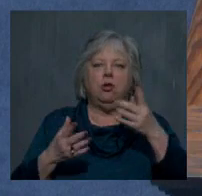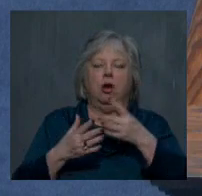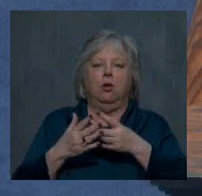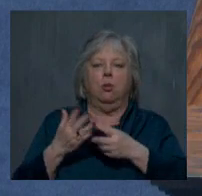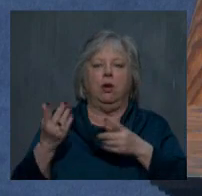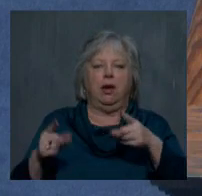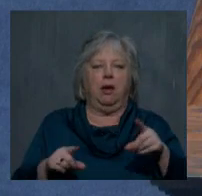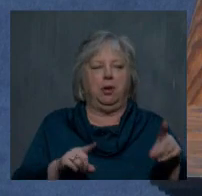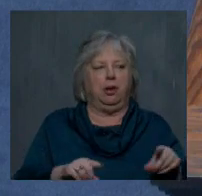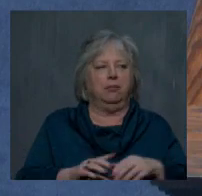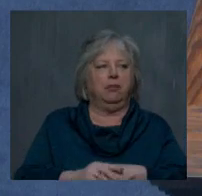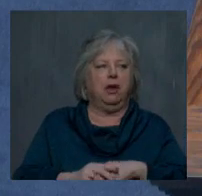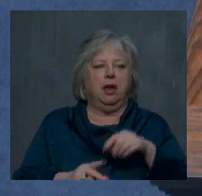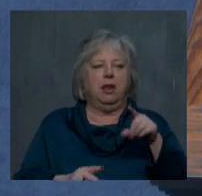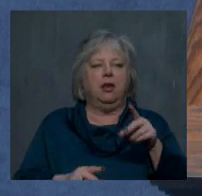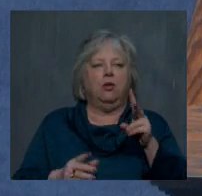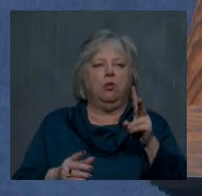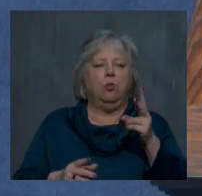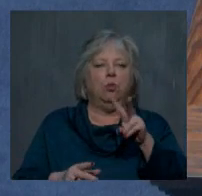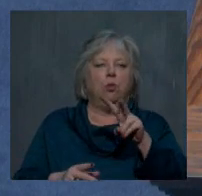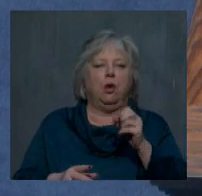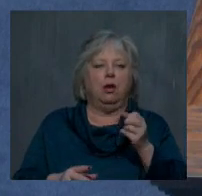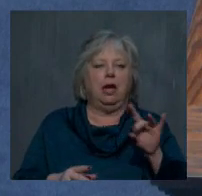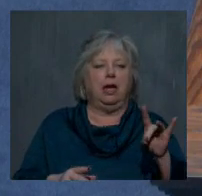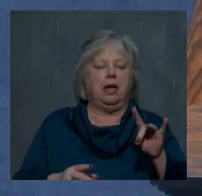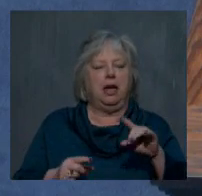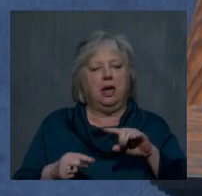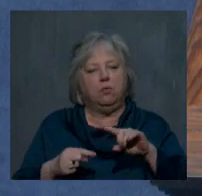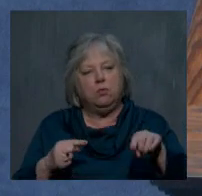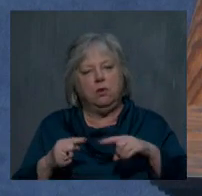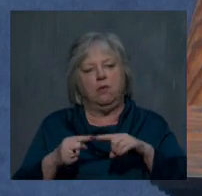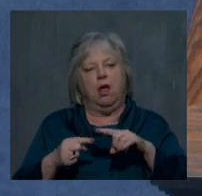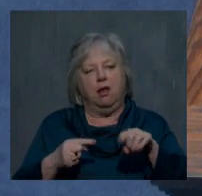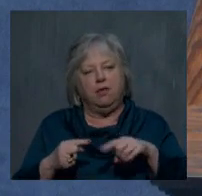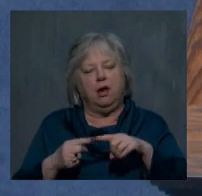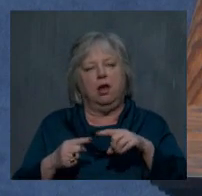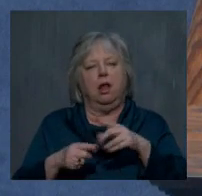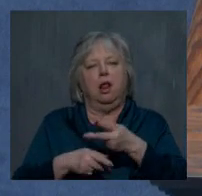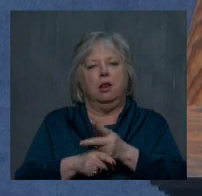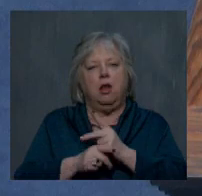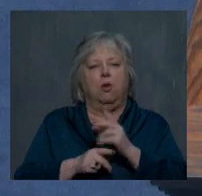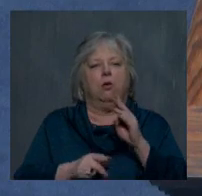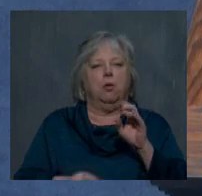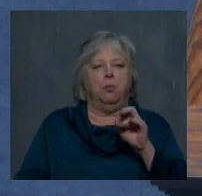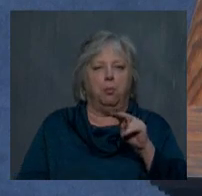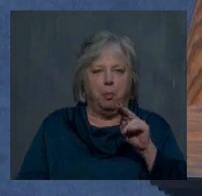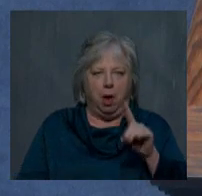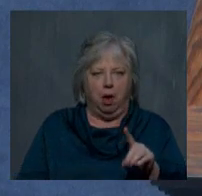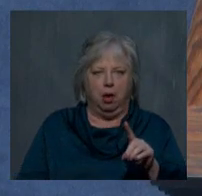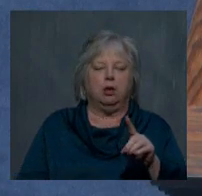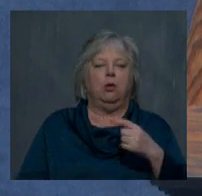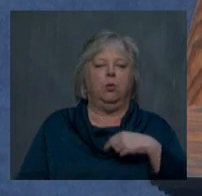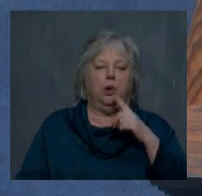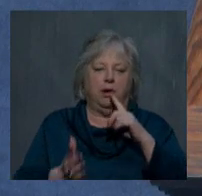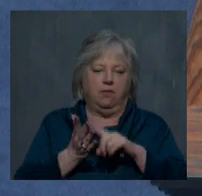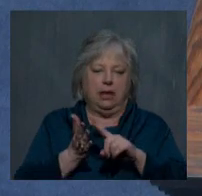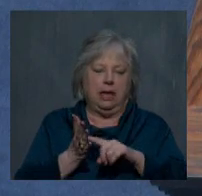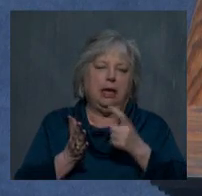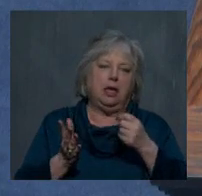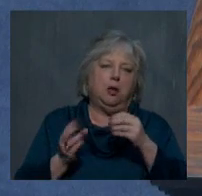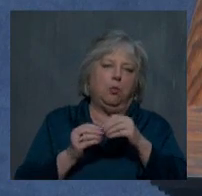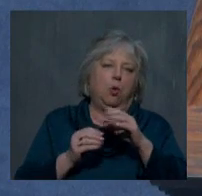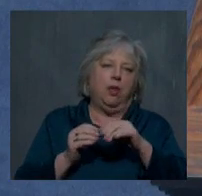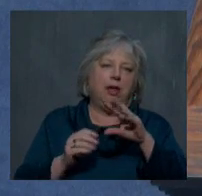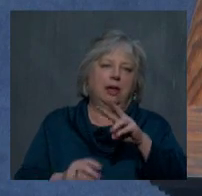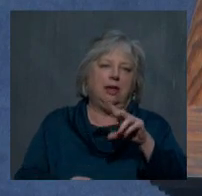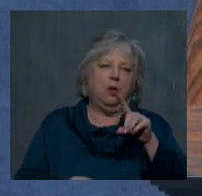at. This is a 2018 revolving loan bond that we're looking at, and it's for a little over